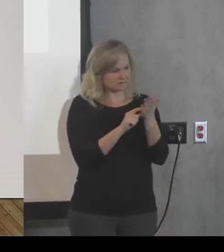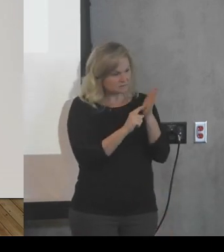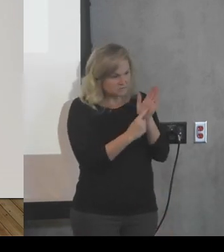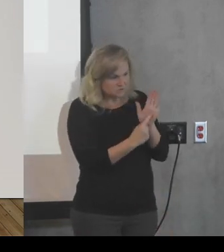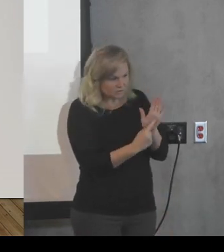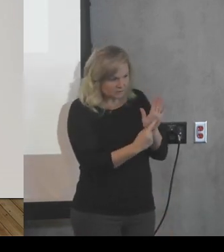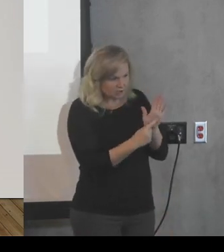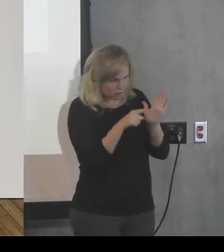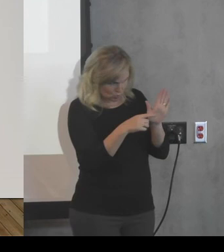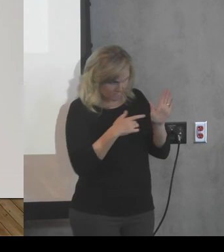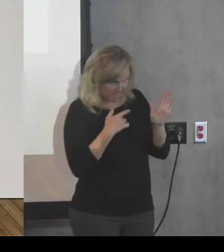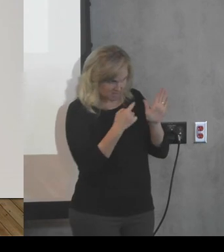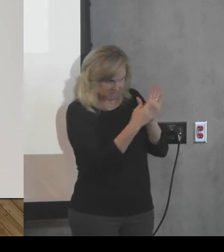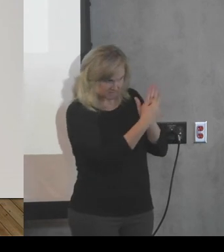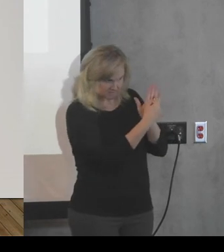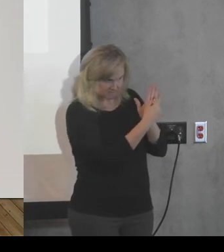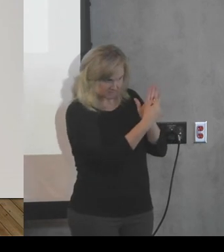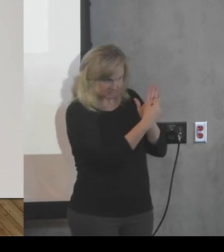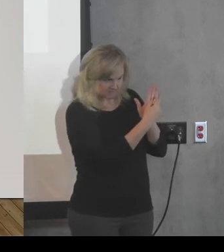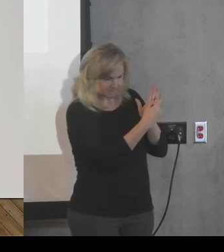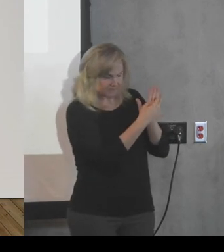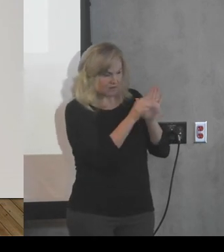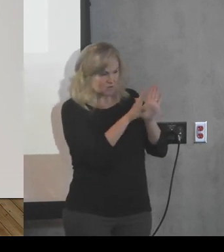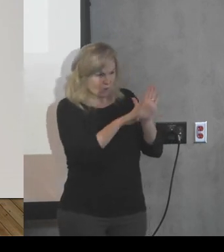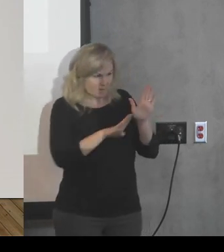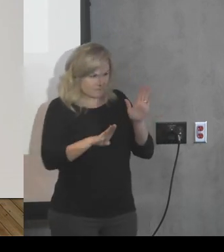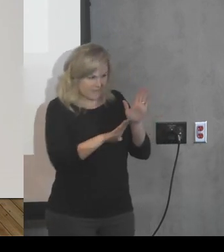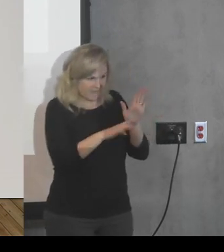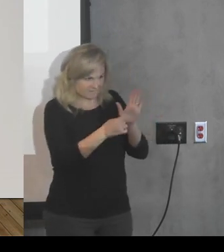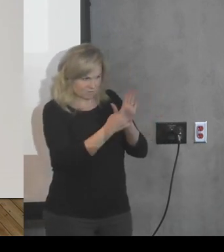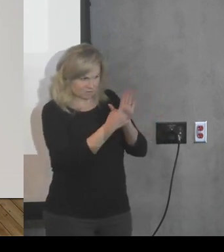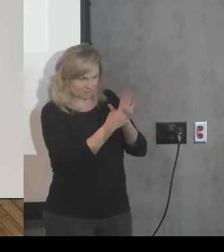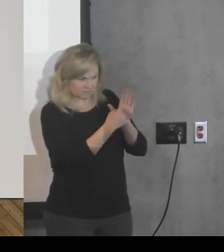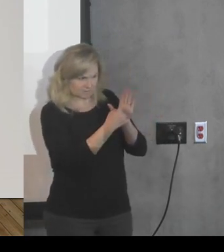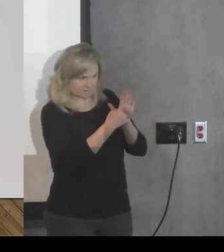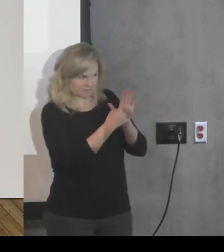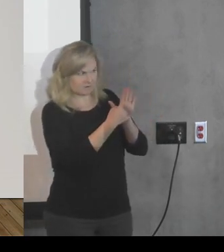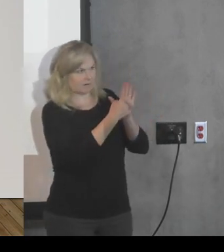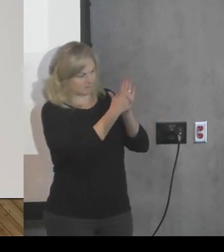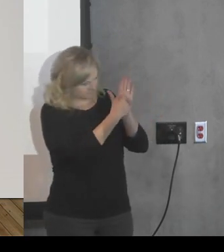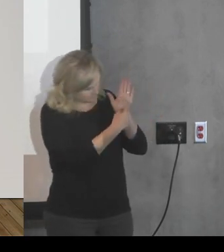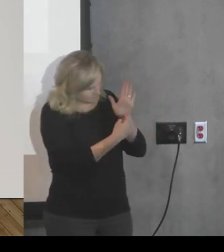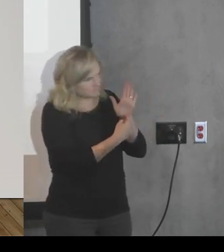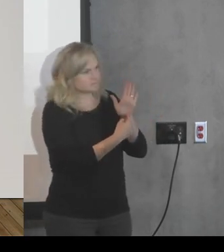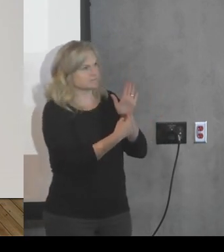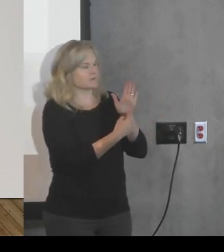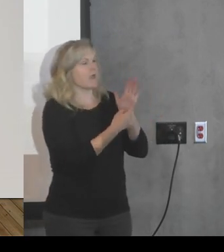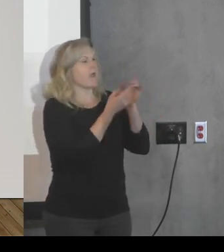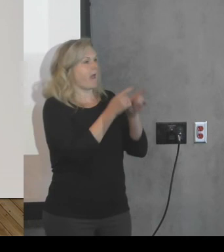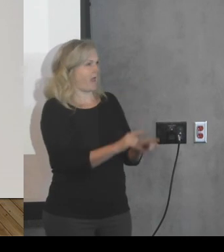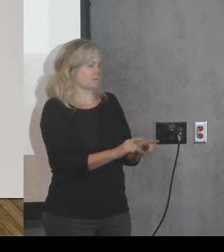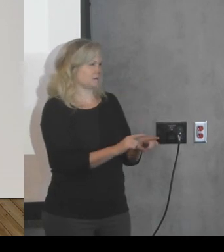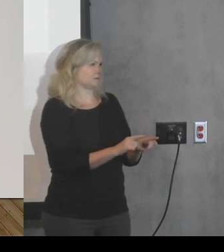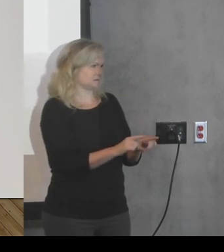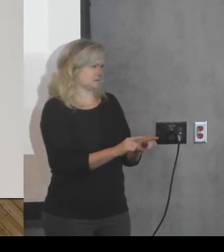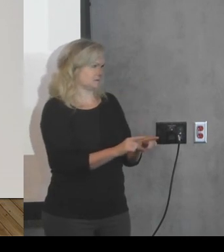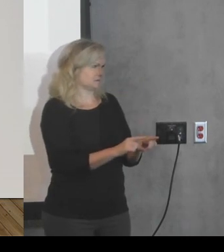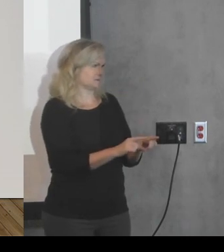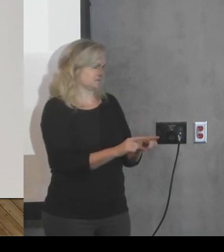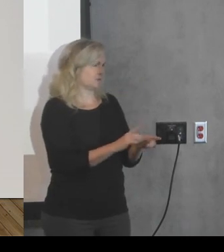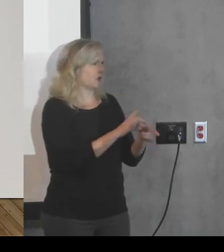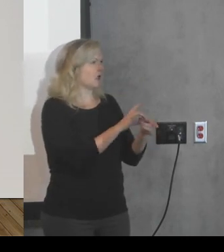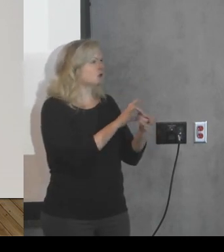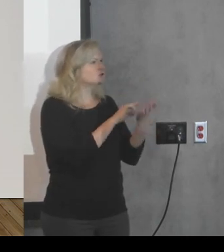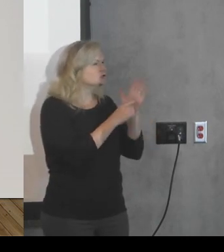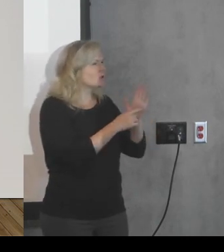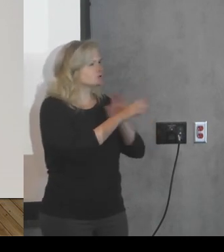you felt, this was the behavior that you chose, and this is how that consequence is linked to that behavior. Because